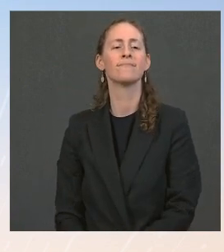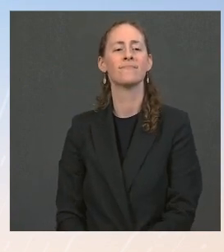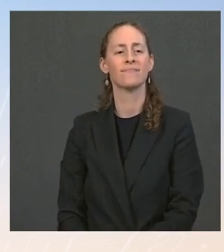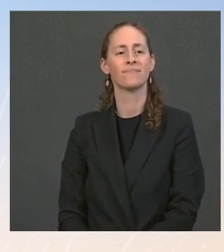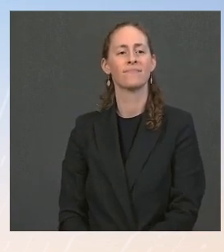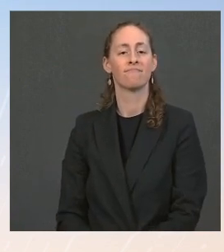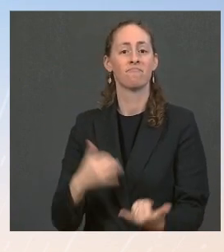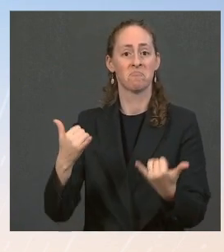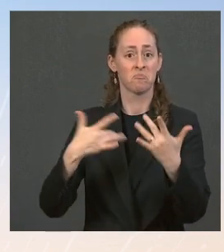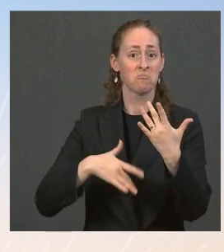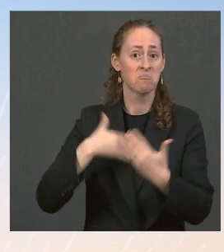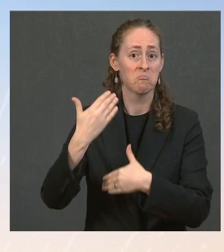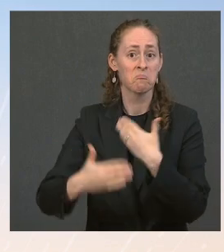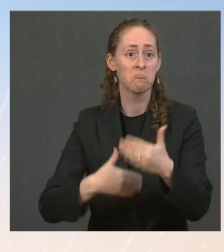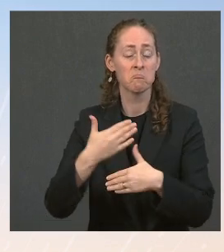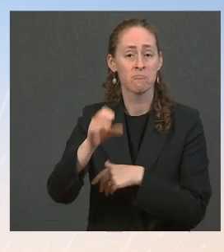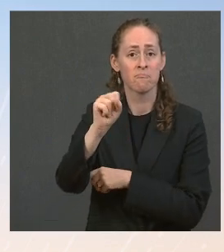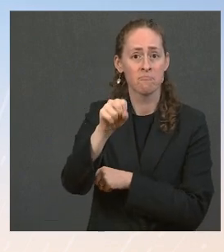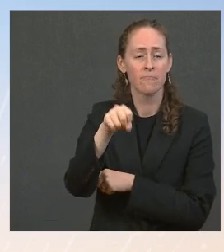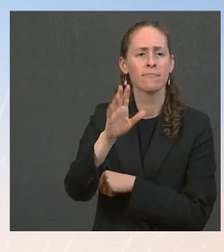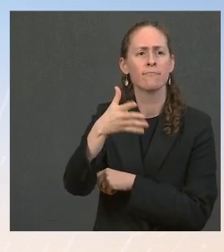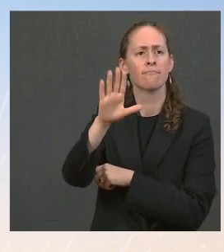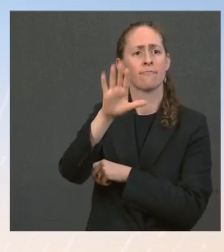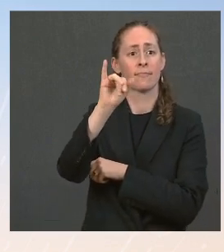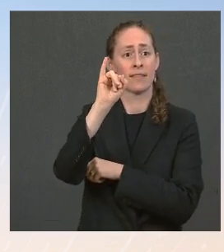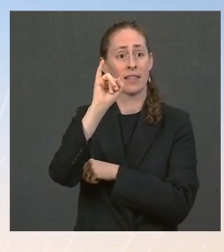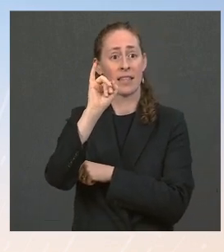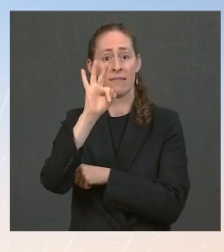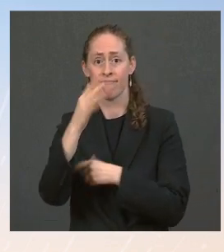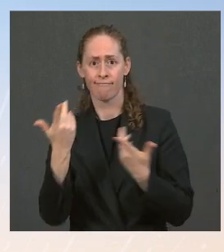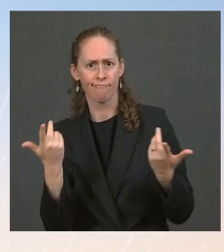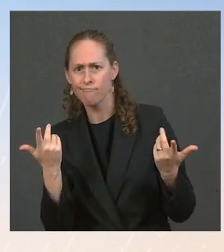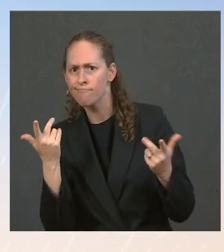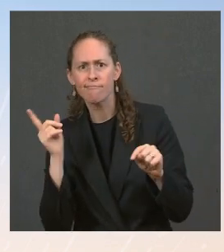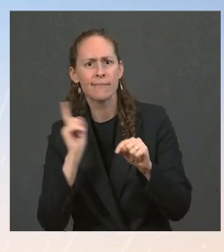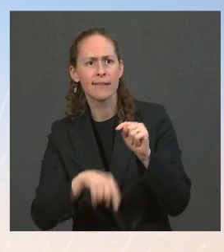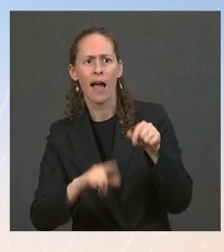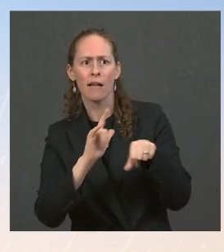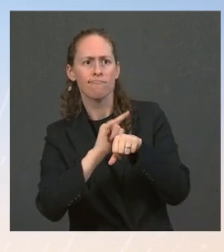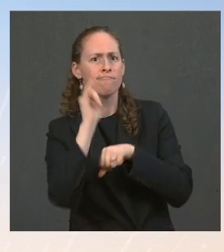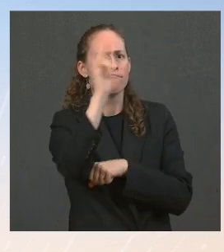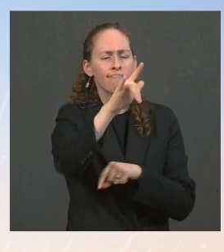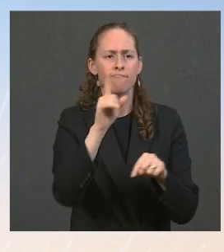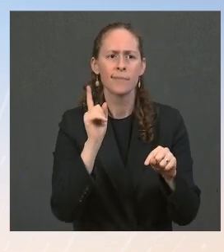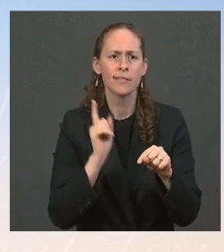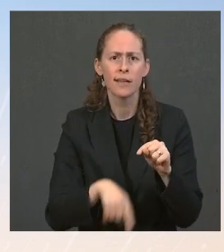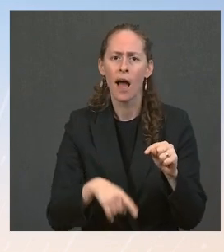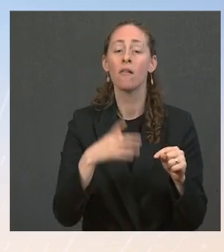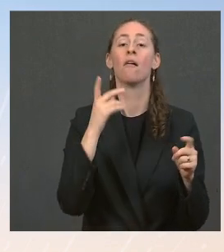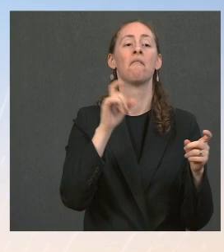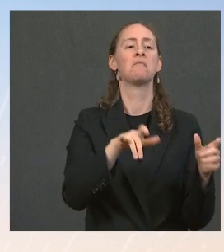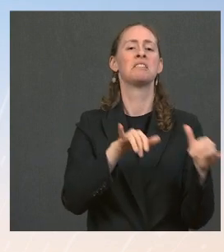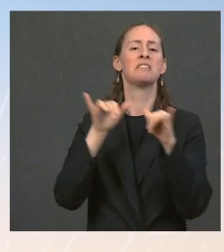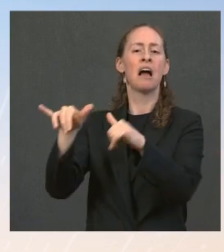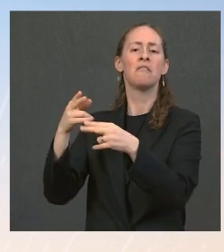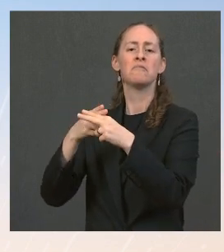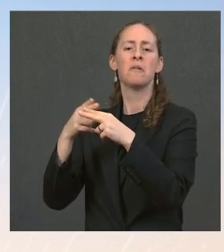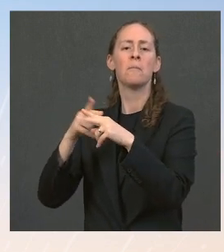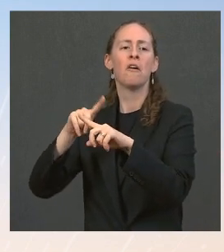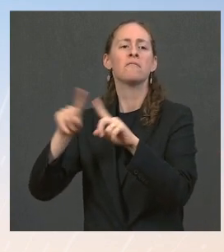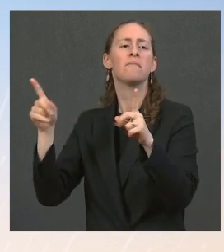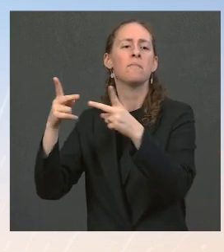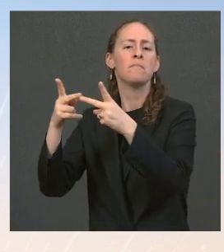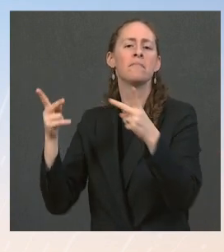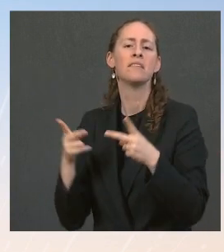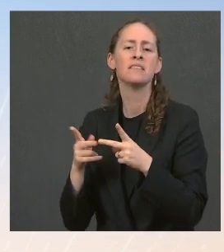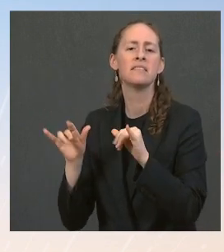not, if there isn't a flight ready yet, those individuals may be placed in alternatives to detention.